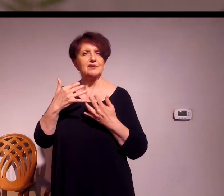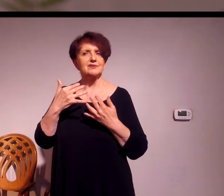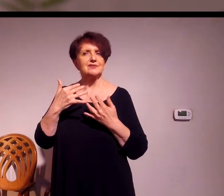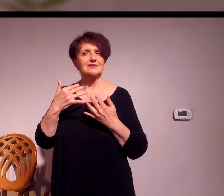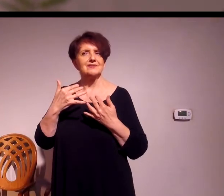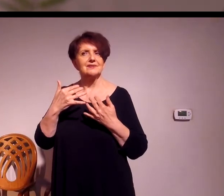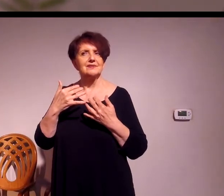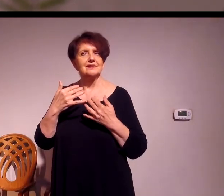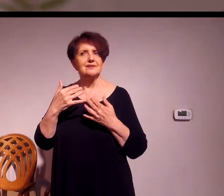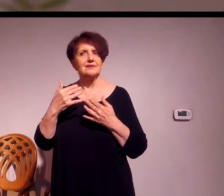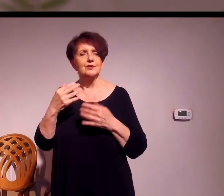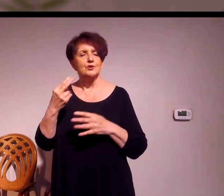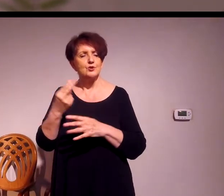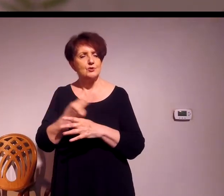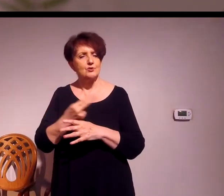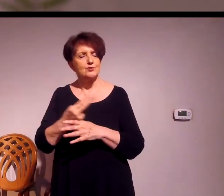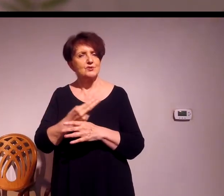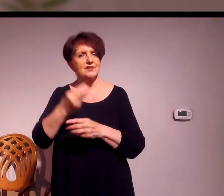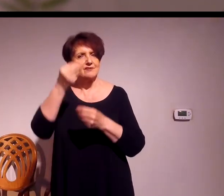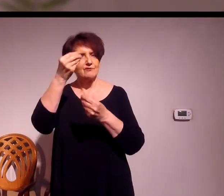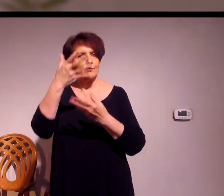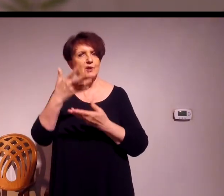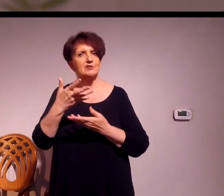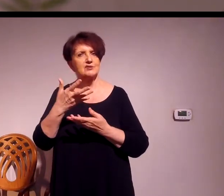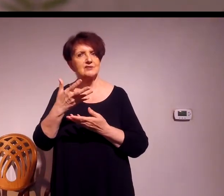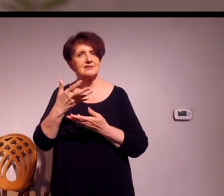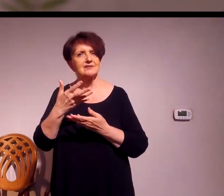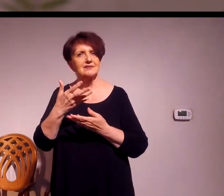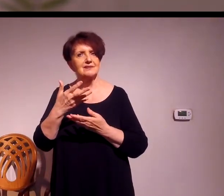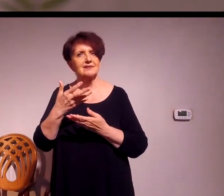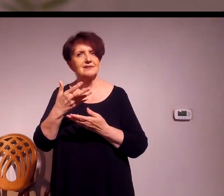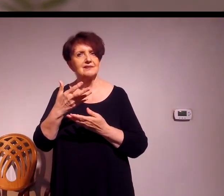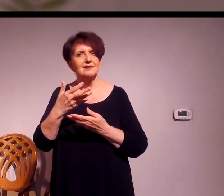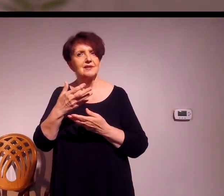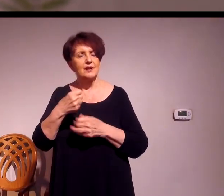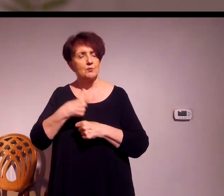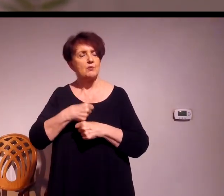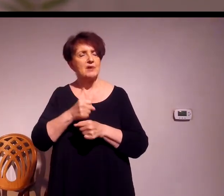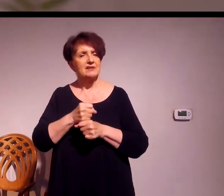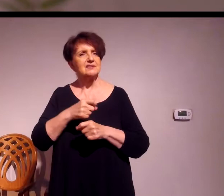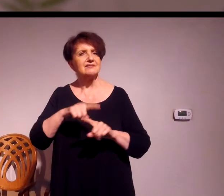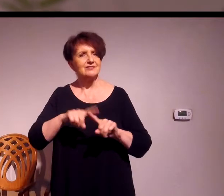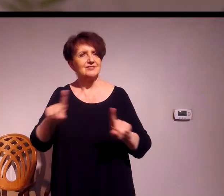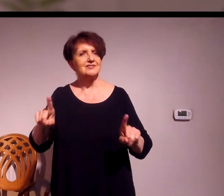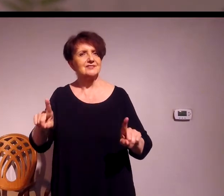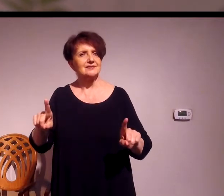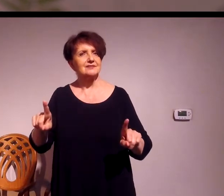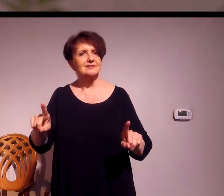use today's information and we'll make a difference in the world.